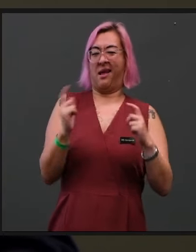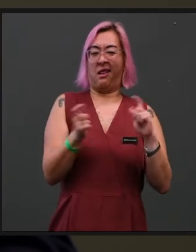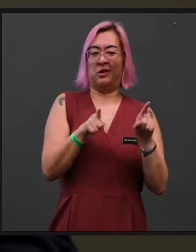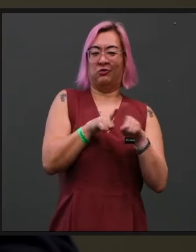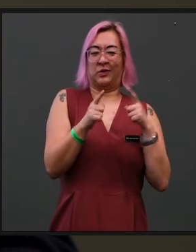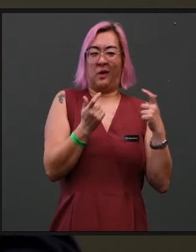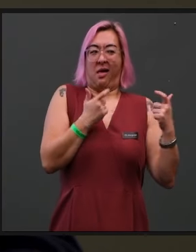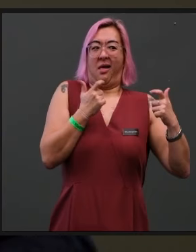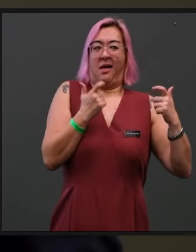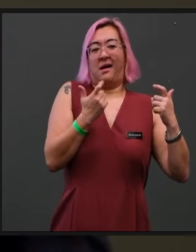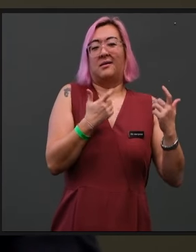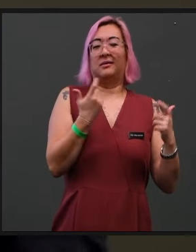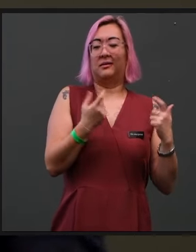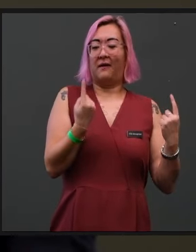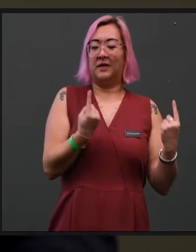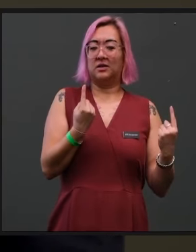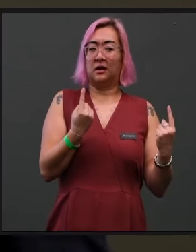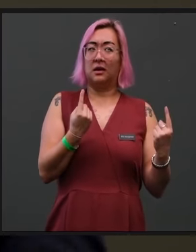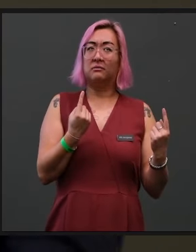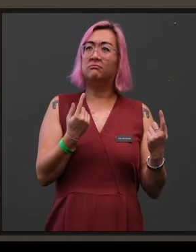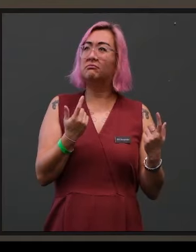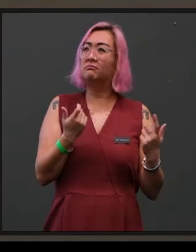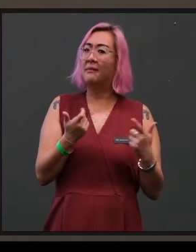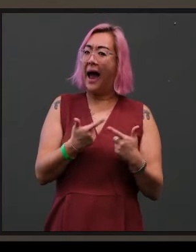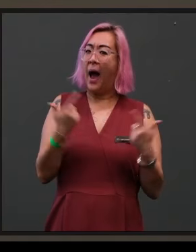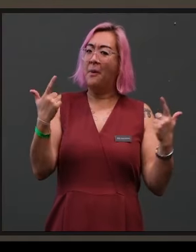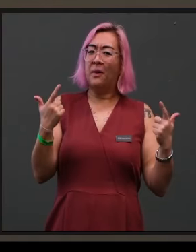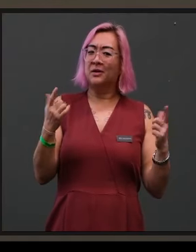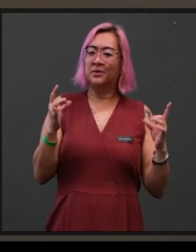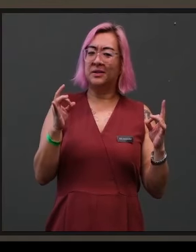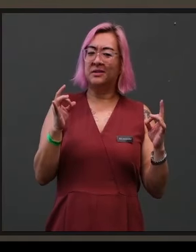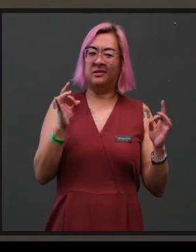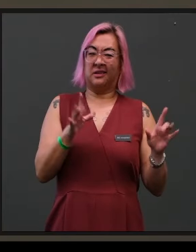had deadlines to meet? Well,